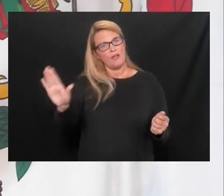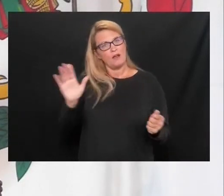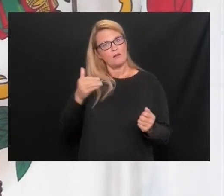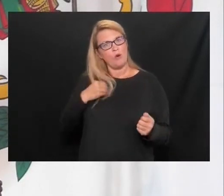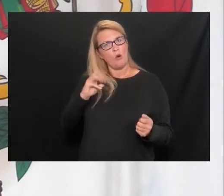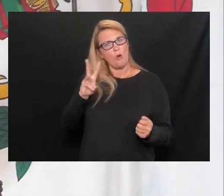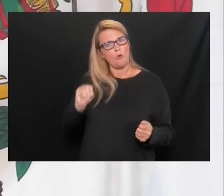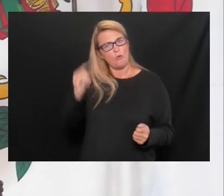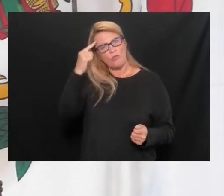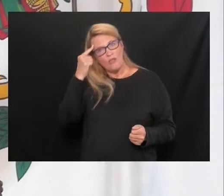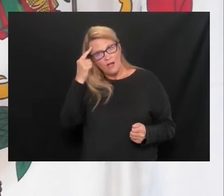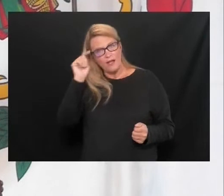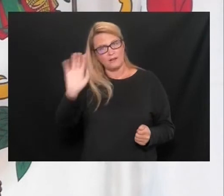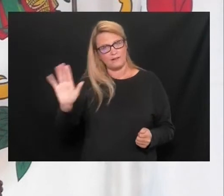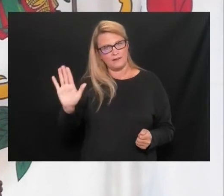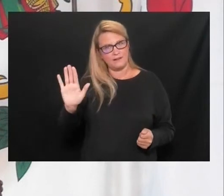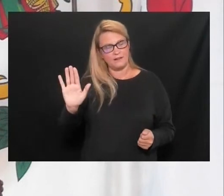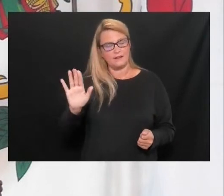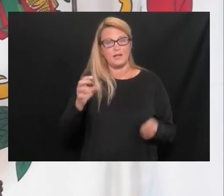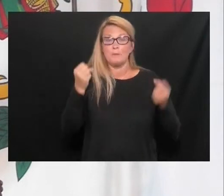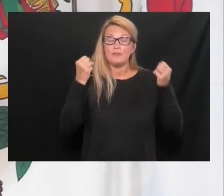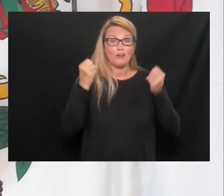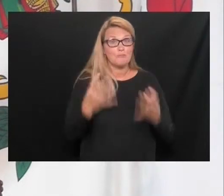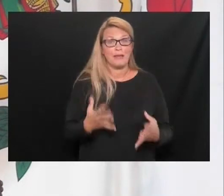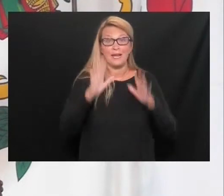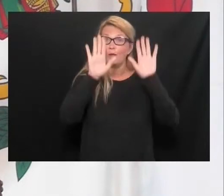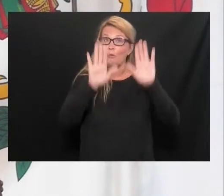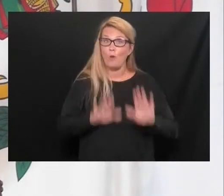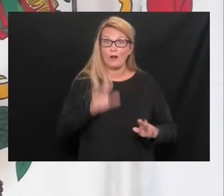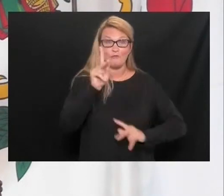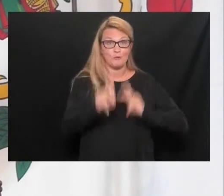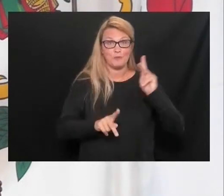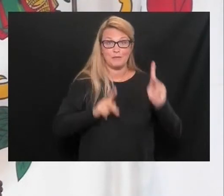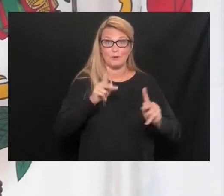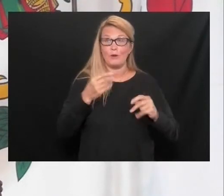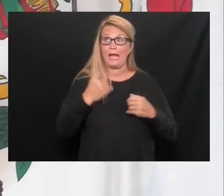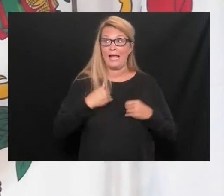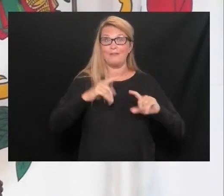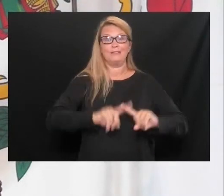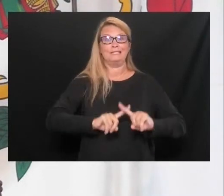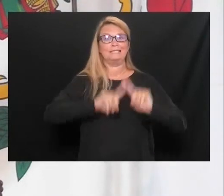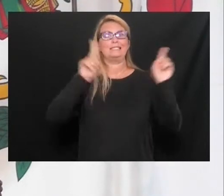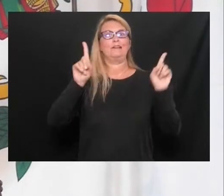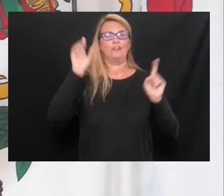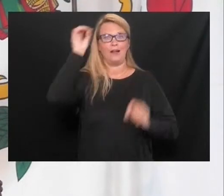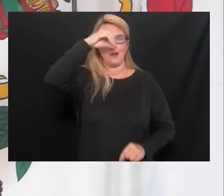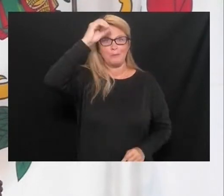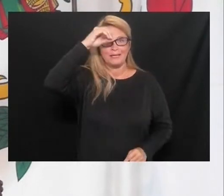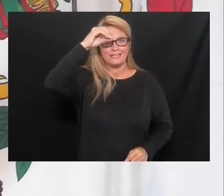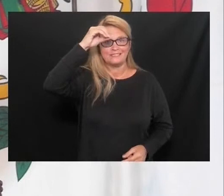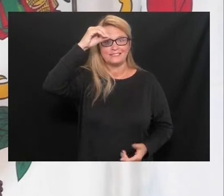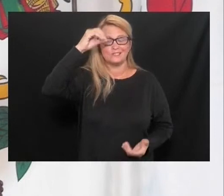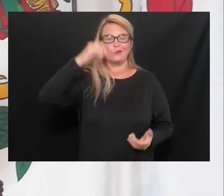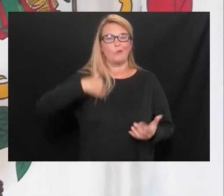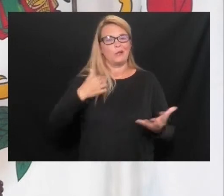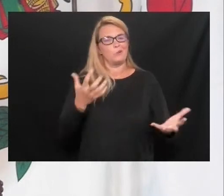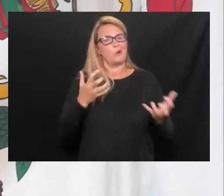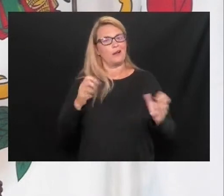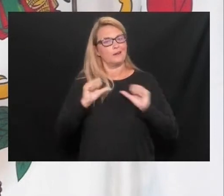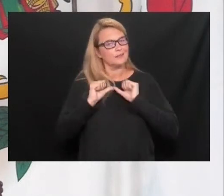many, many great people that absolutely have different opinions, and we need to continue to